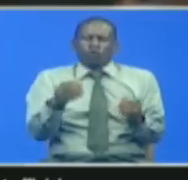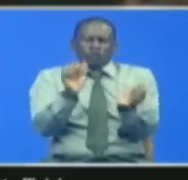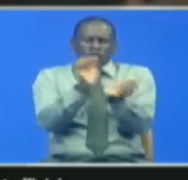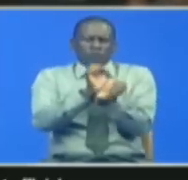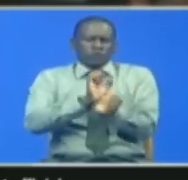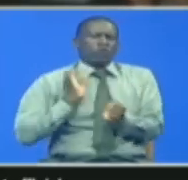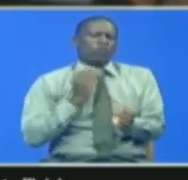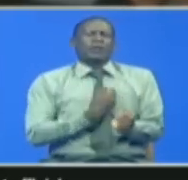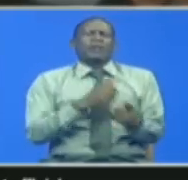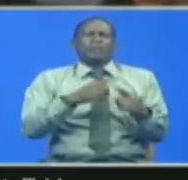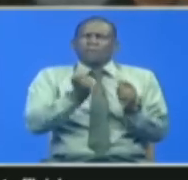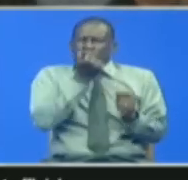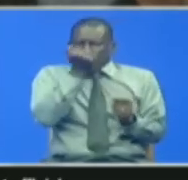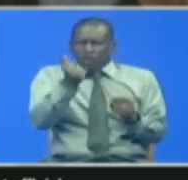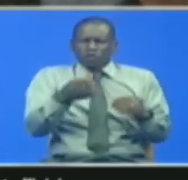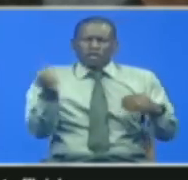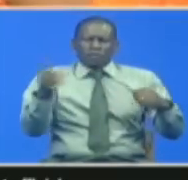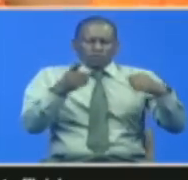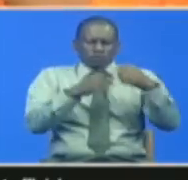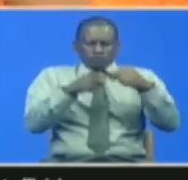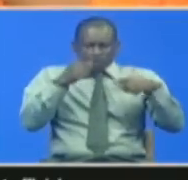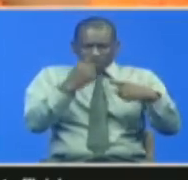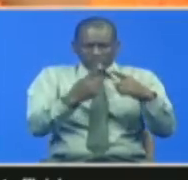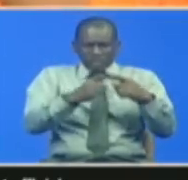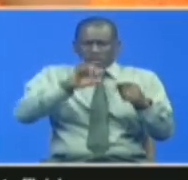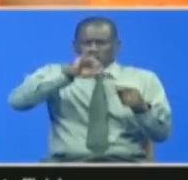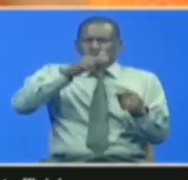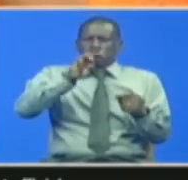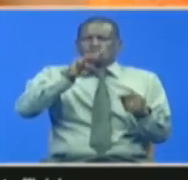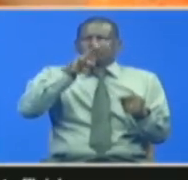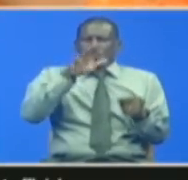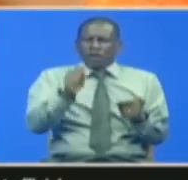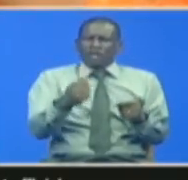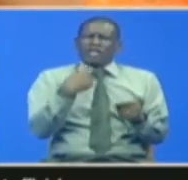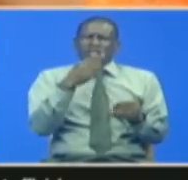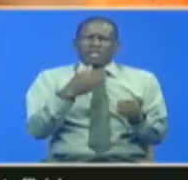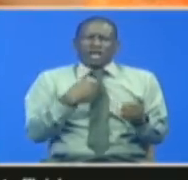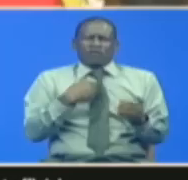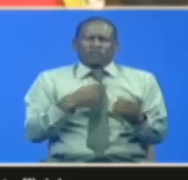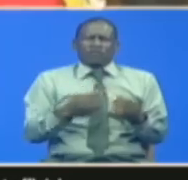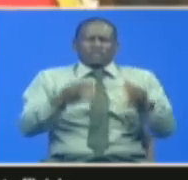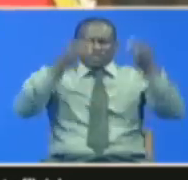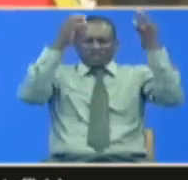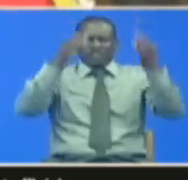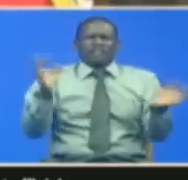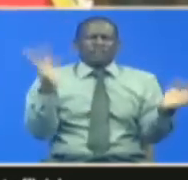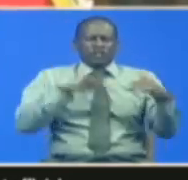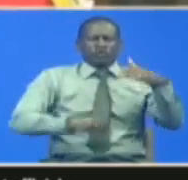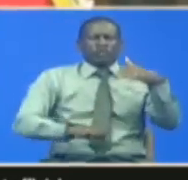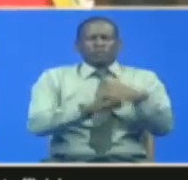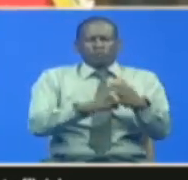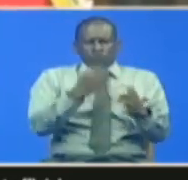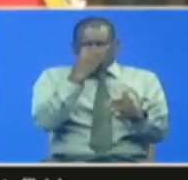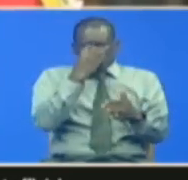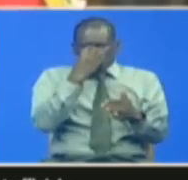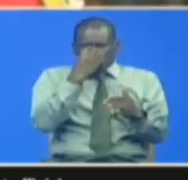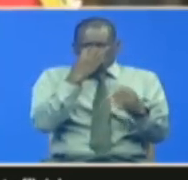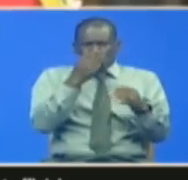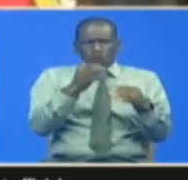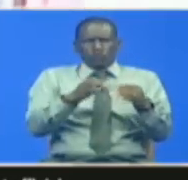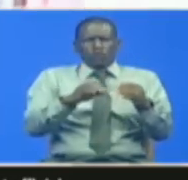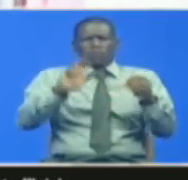summons. In June this year, Jumwa was on record saying she had made her mind to support Ruto for the country's top